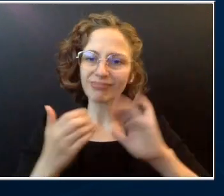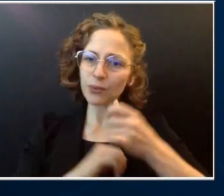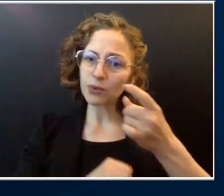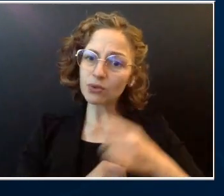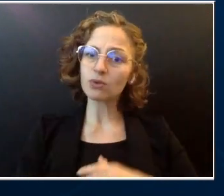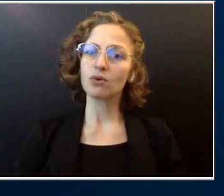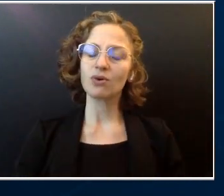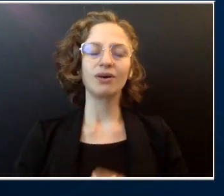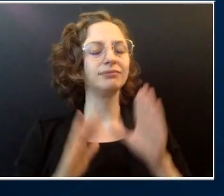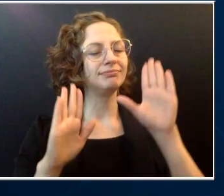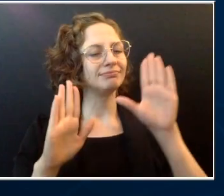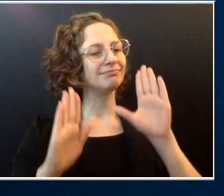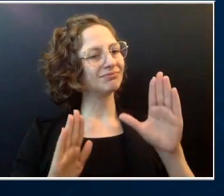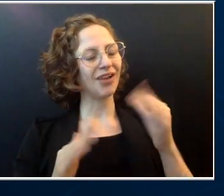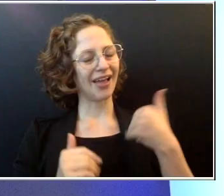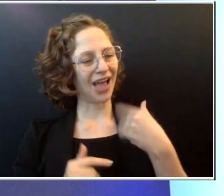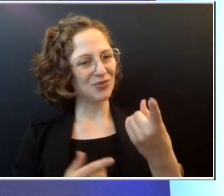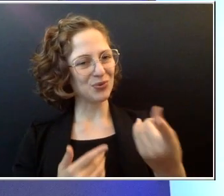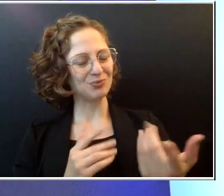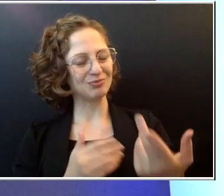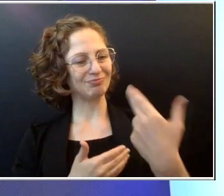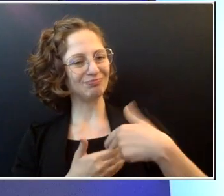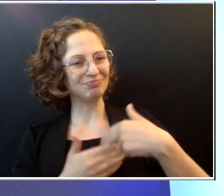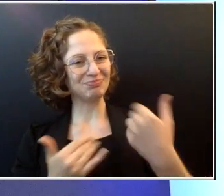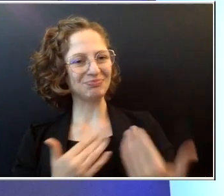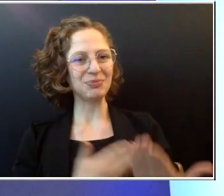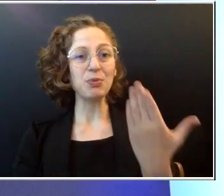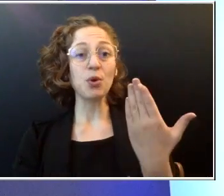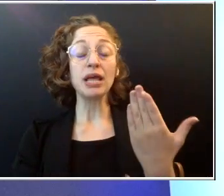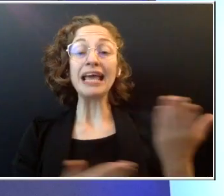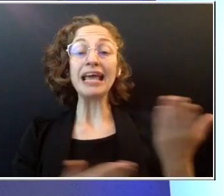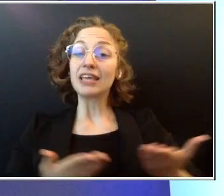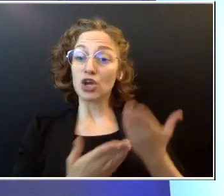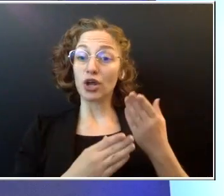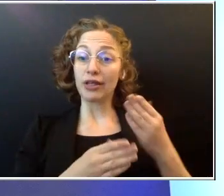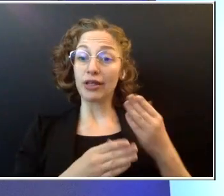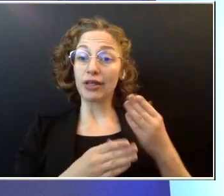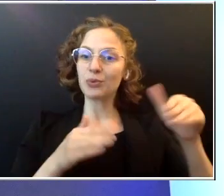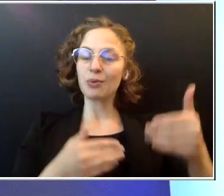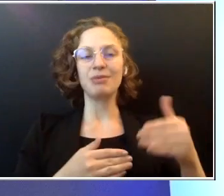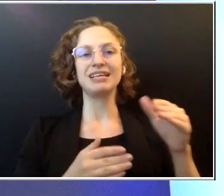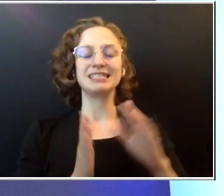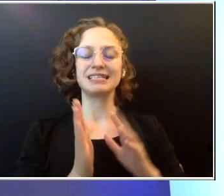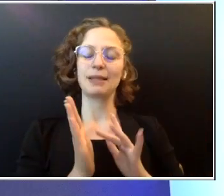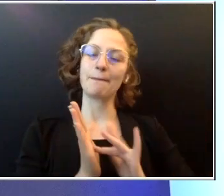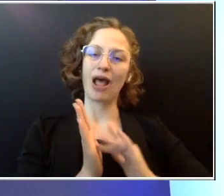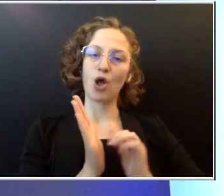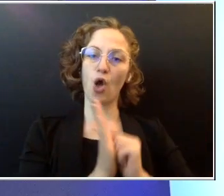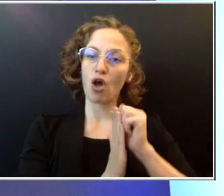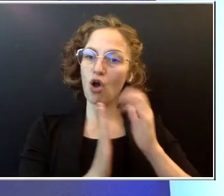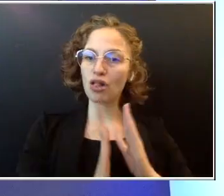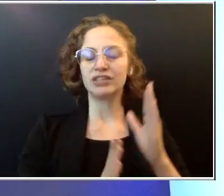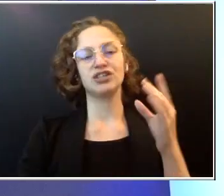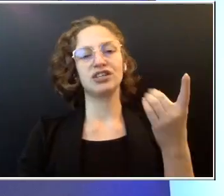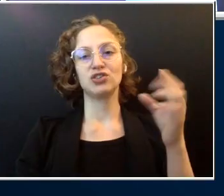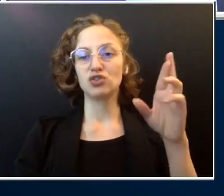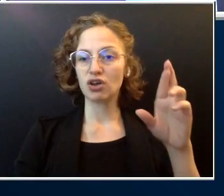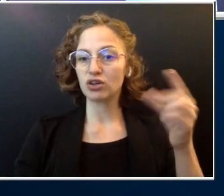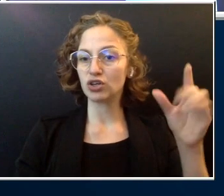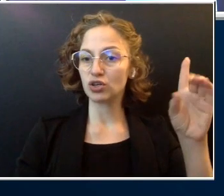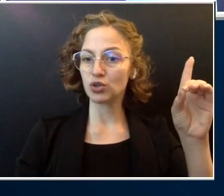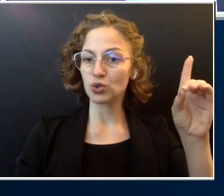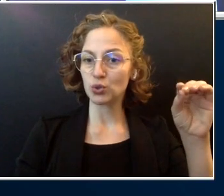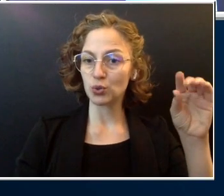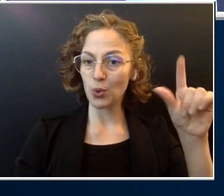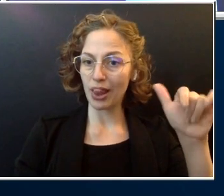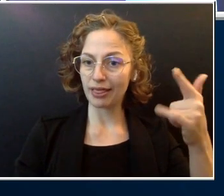this morning. Here with me in studio is Tim's medical oncologist, Dr. Gary Doolittle. Welcome to you. Good to see you. Good to see you, too. And we're also joined